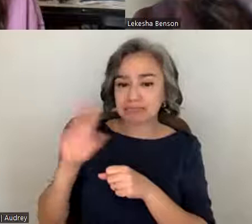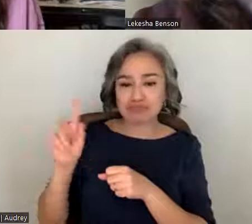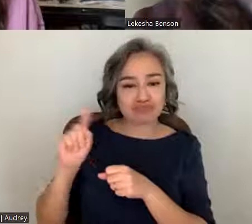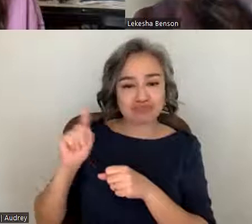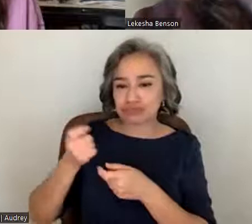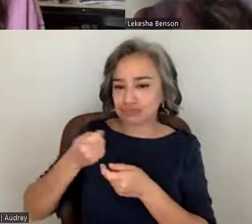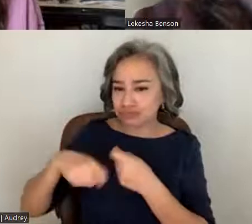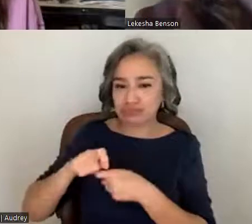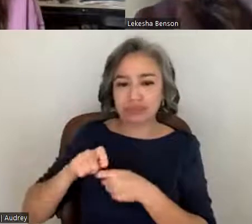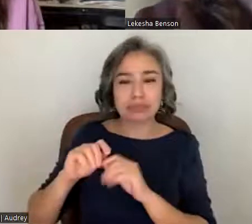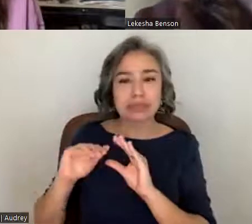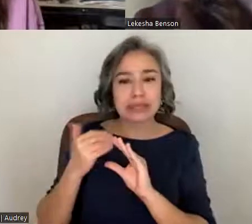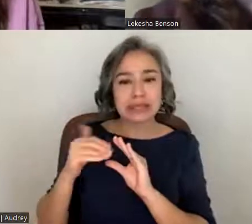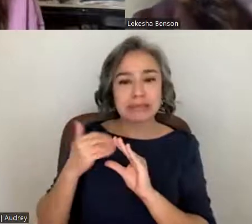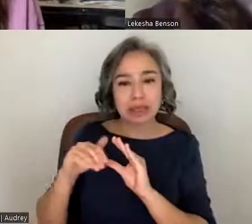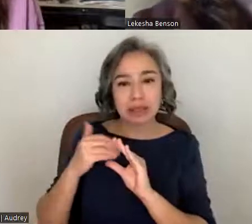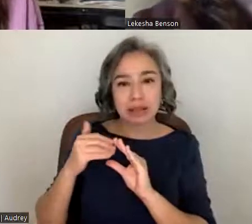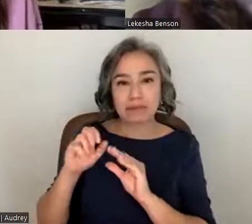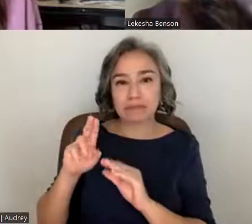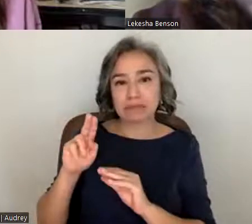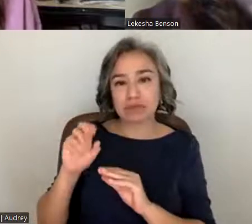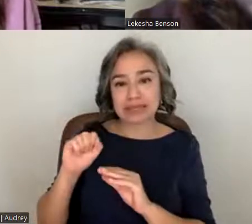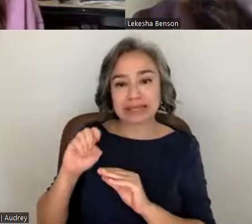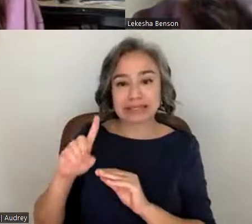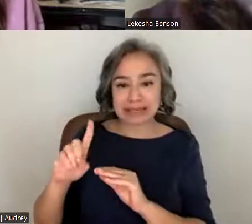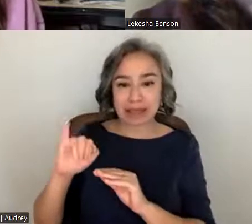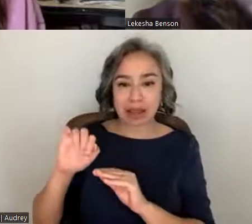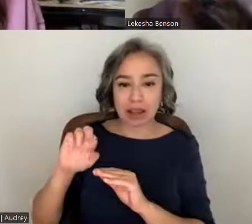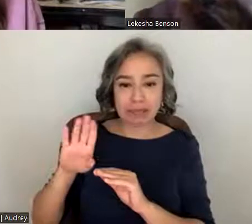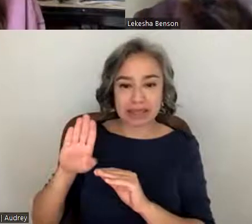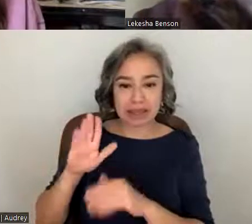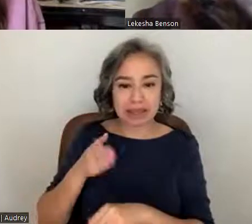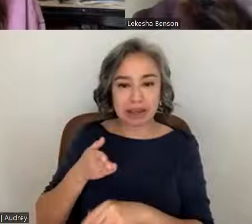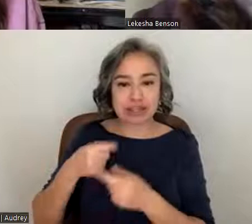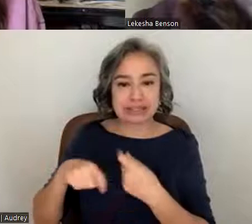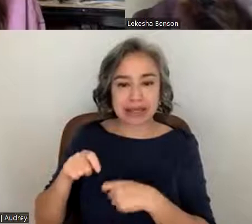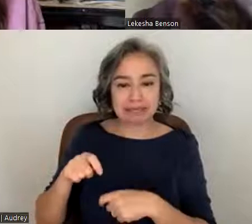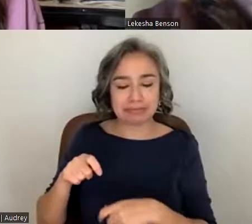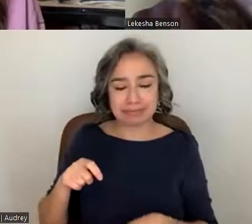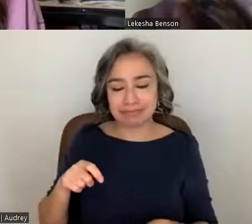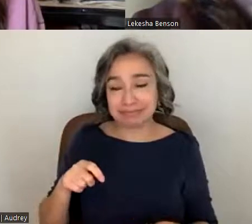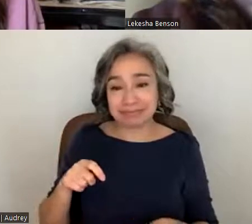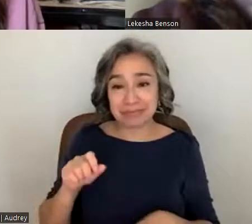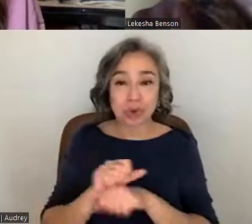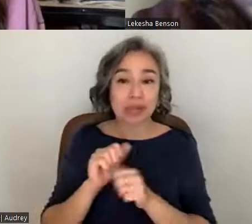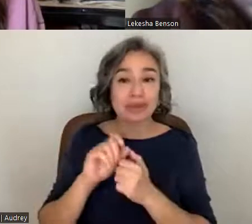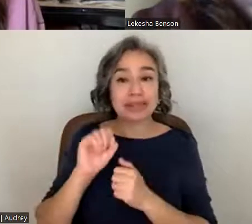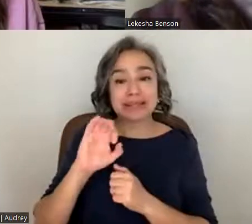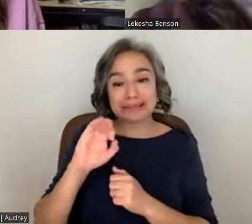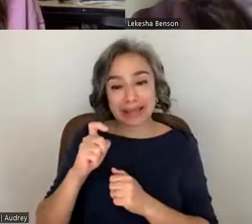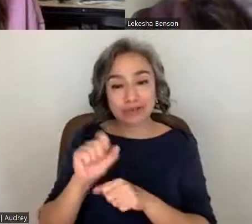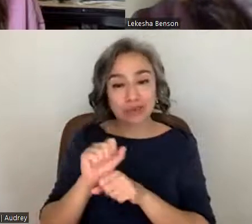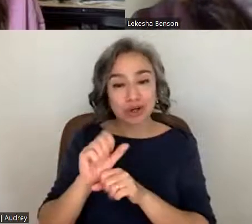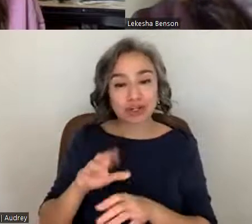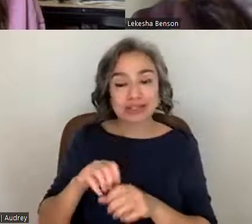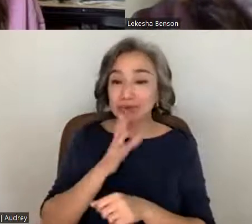email address of the UCSD IRB on there instead. And we were working with, this was with sex workers in rural Tanzania. And I was